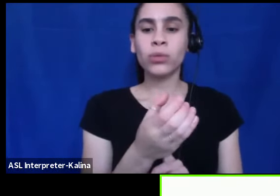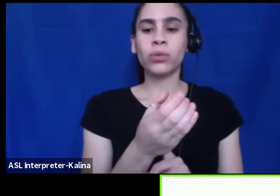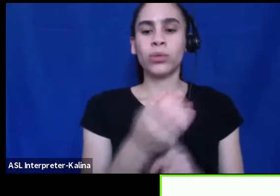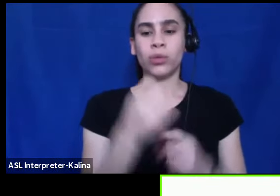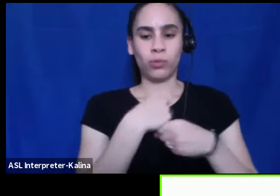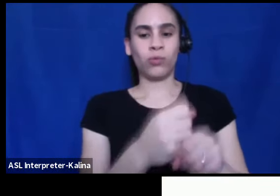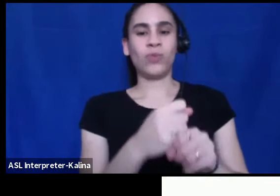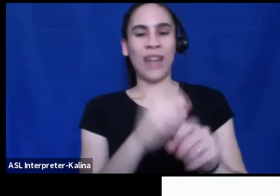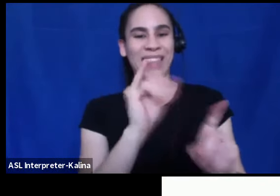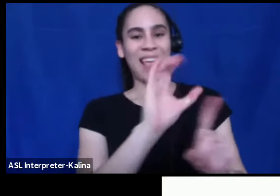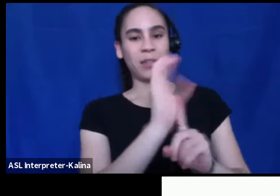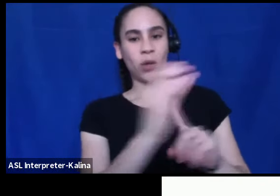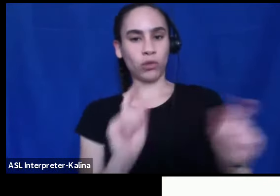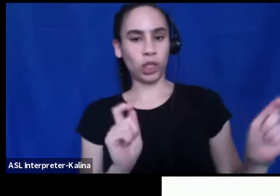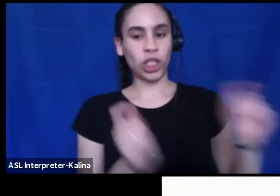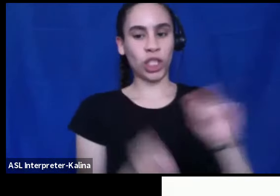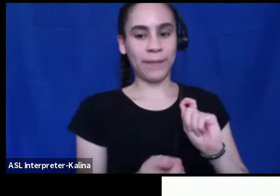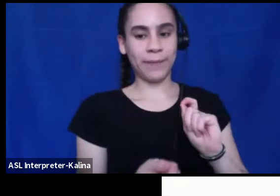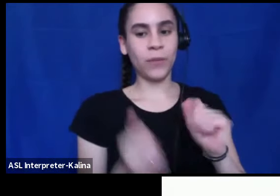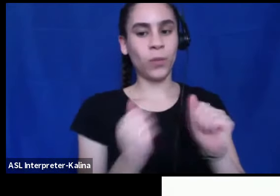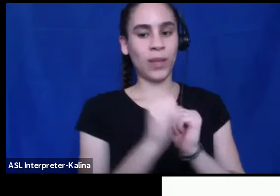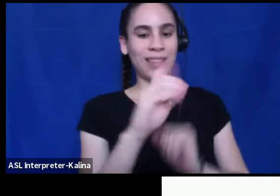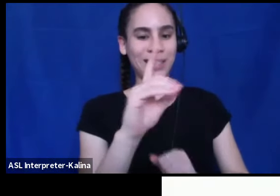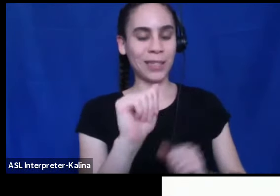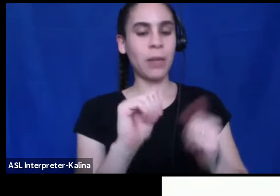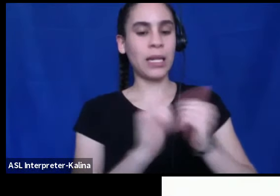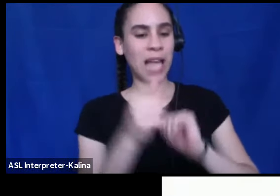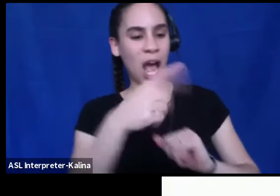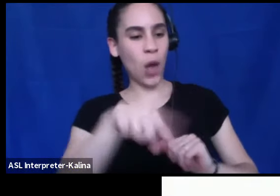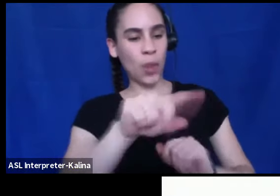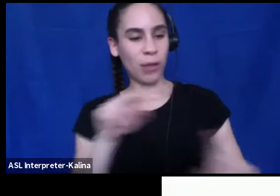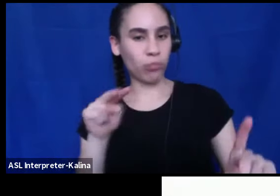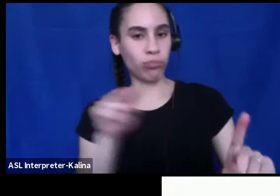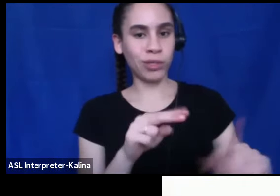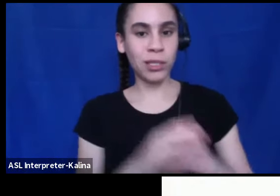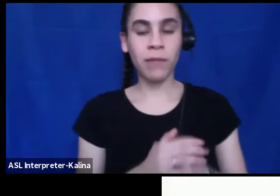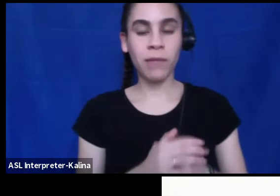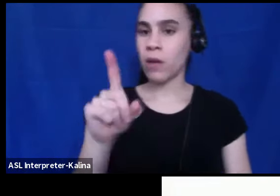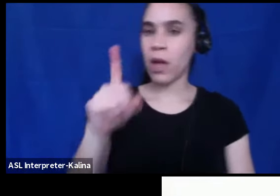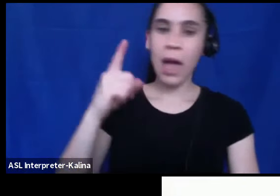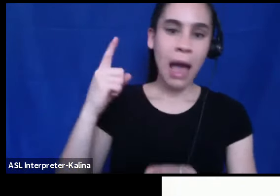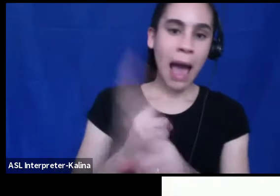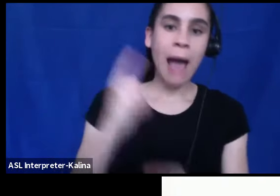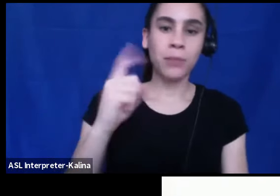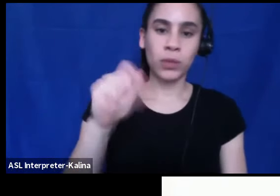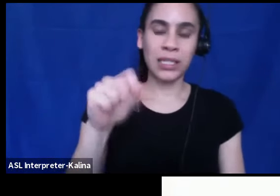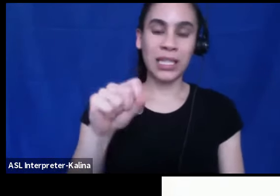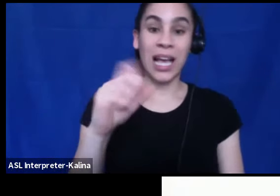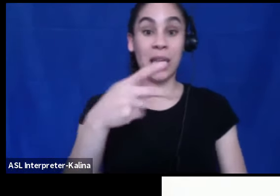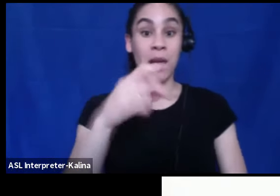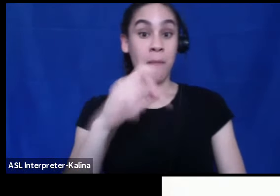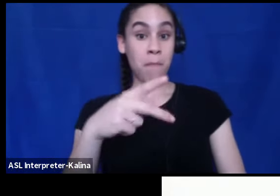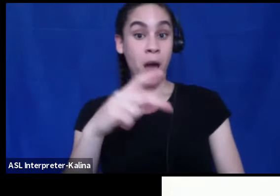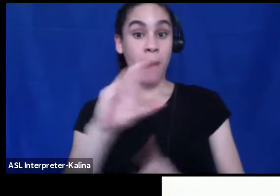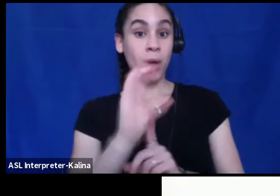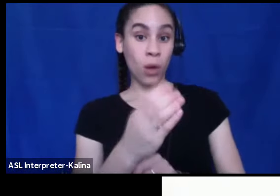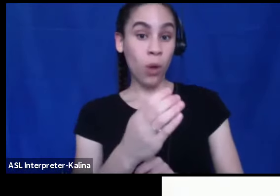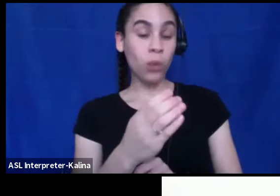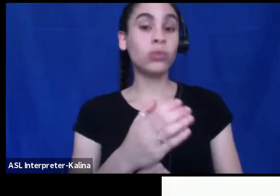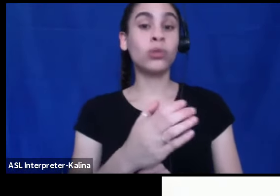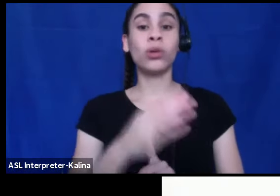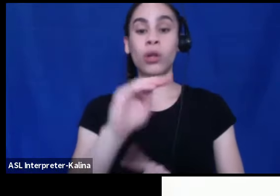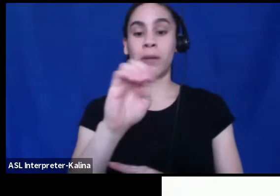perceived? Absolutely. When you look at the influence of culture, especially pop culture and media and entertainment,